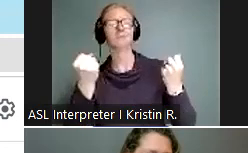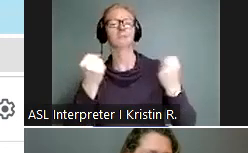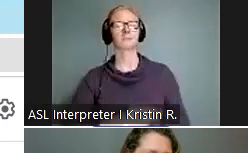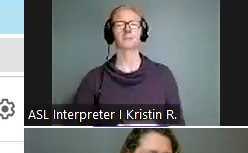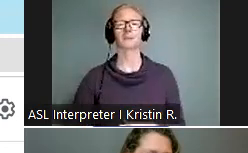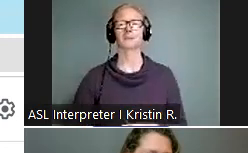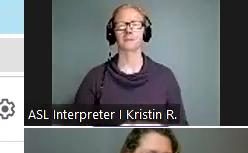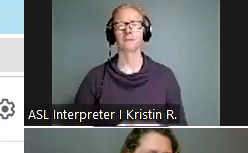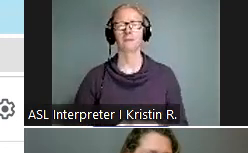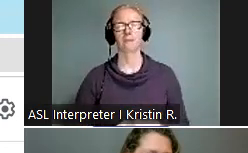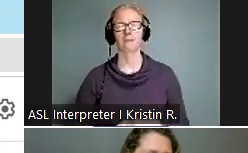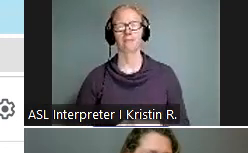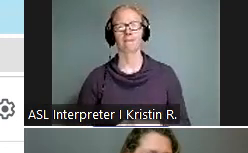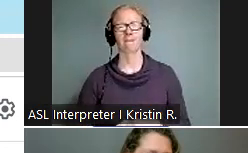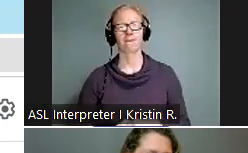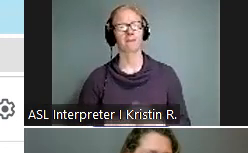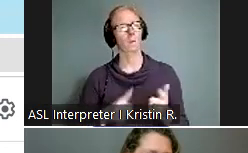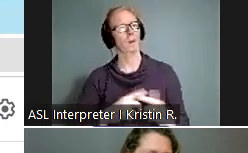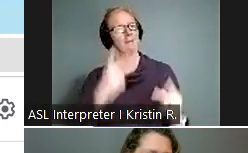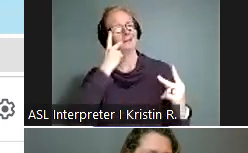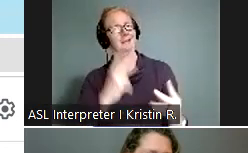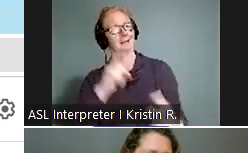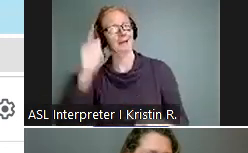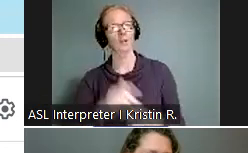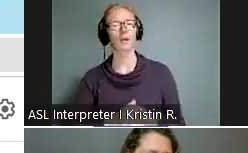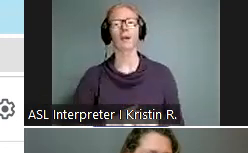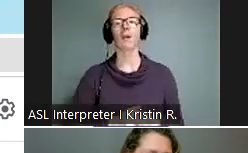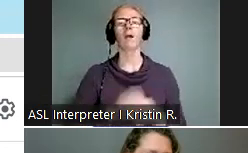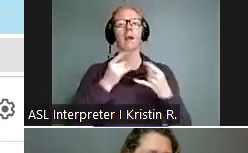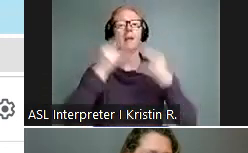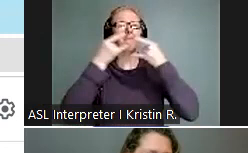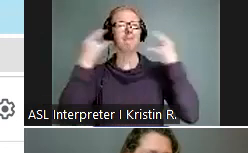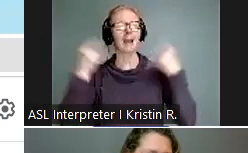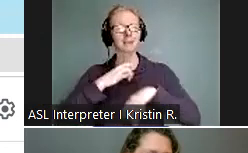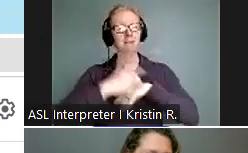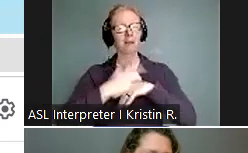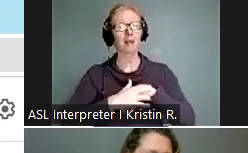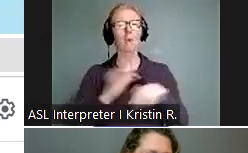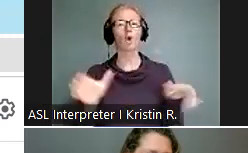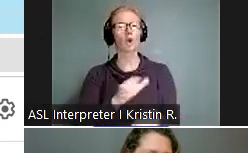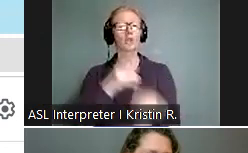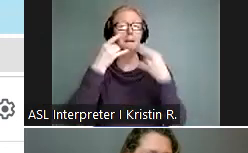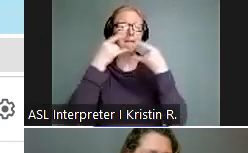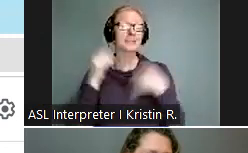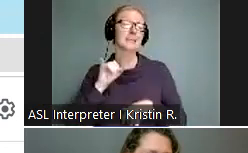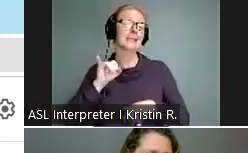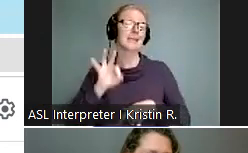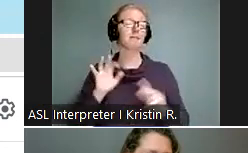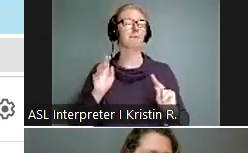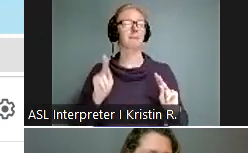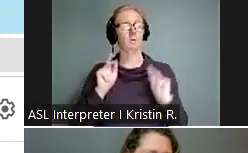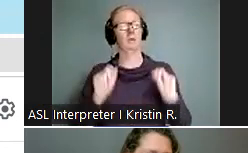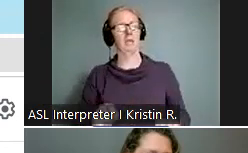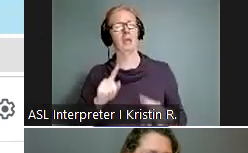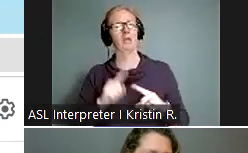future. Having masks on hand for in-person events and encouraging mask wearing if folks are able to, in